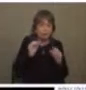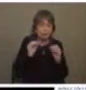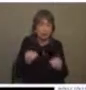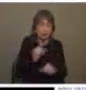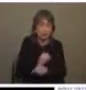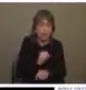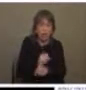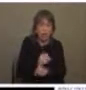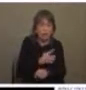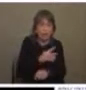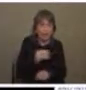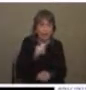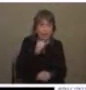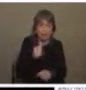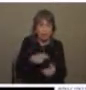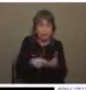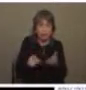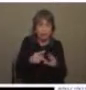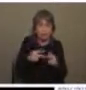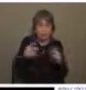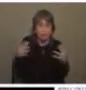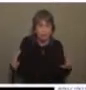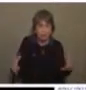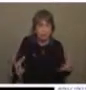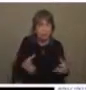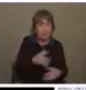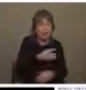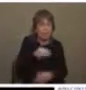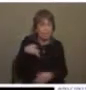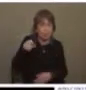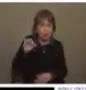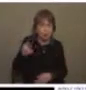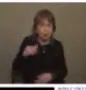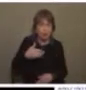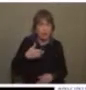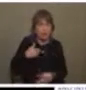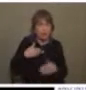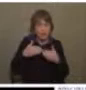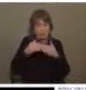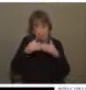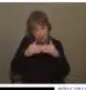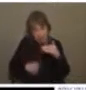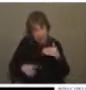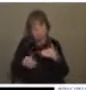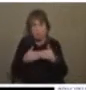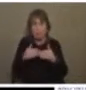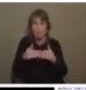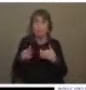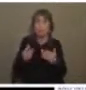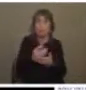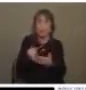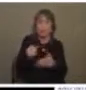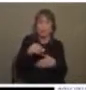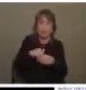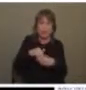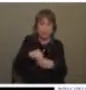already has the lowest wages in the nation, and I just, again, don't need you to see the numbers. I just need to see where Puerto Rico is located when the wages